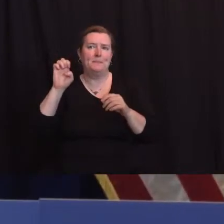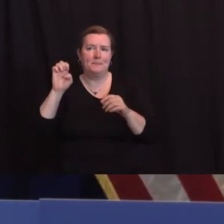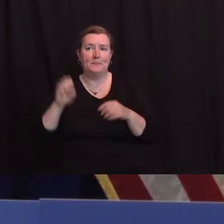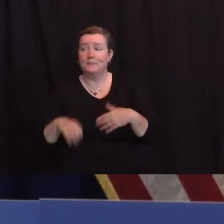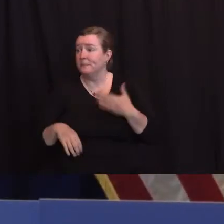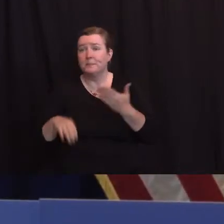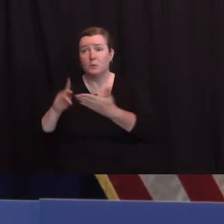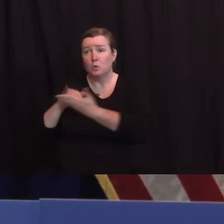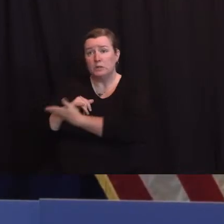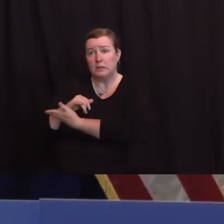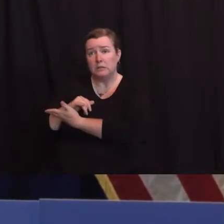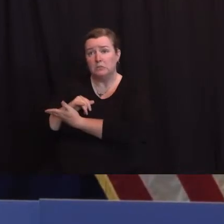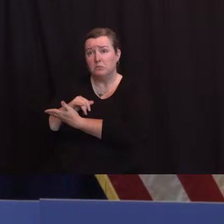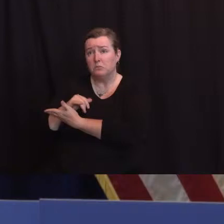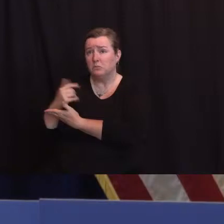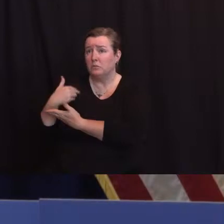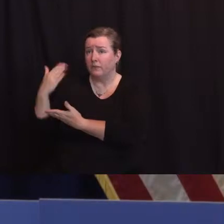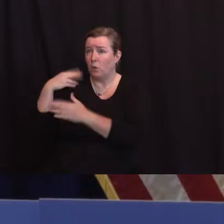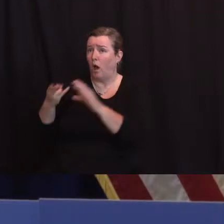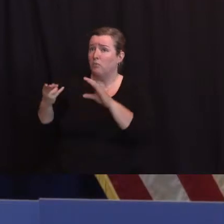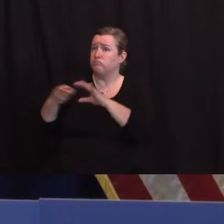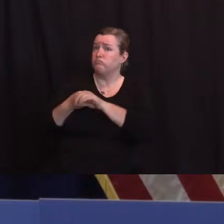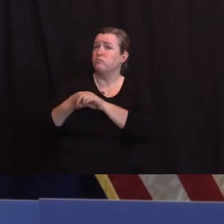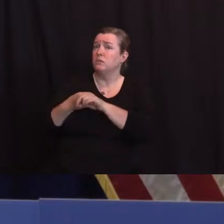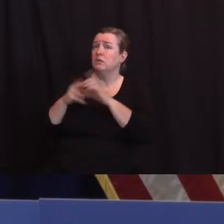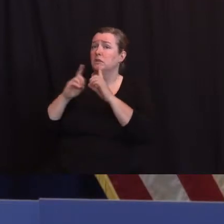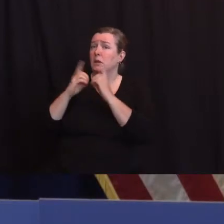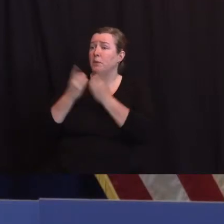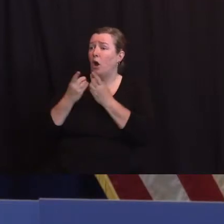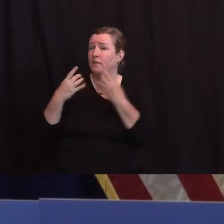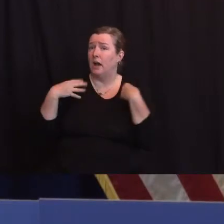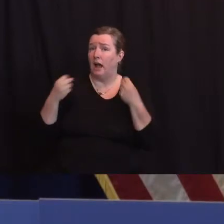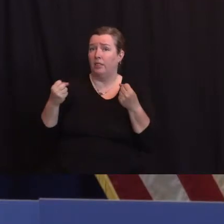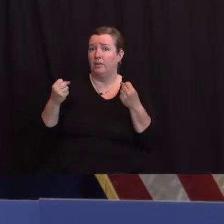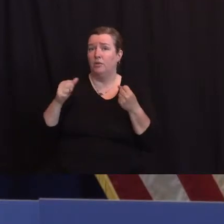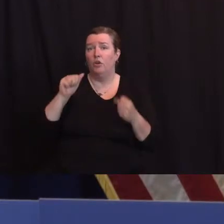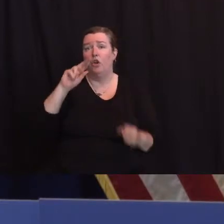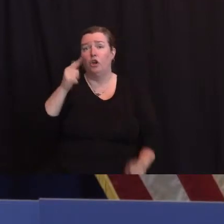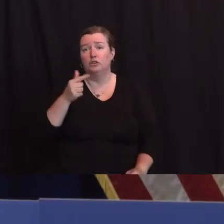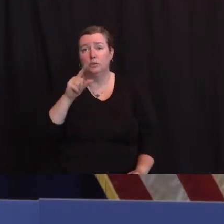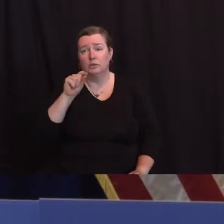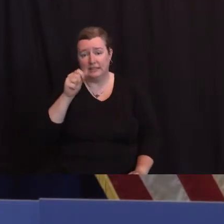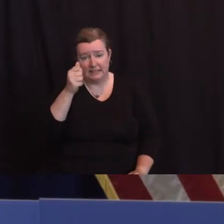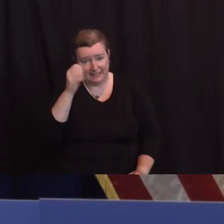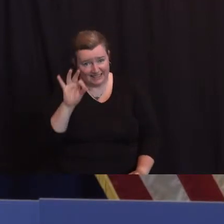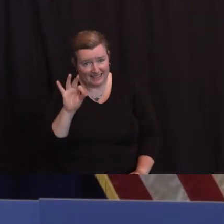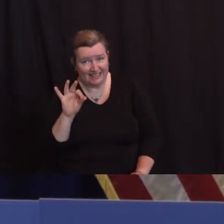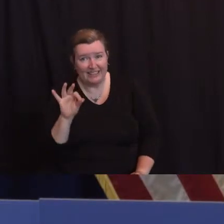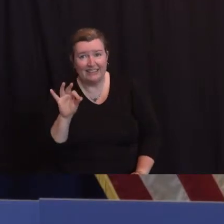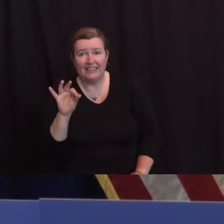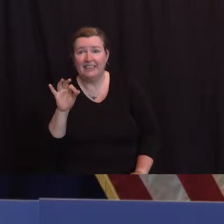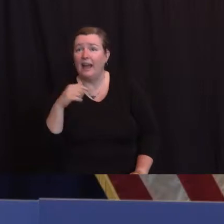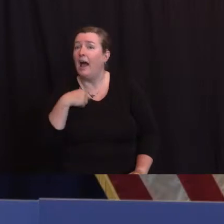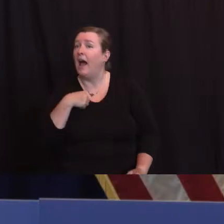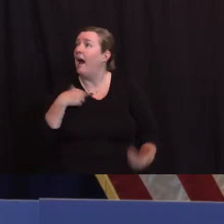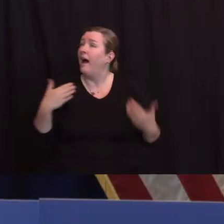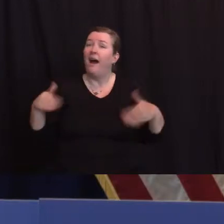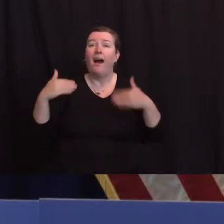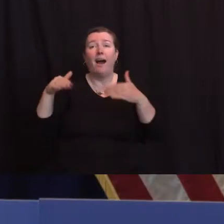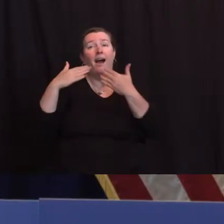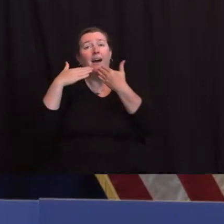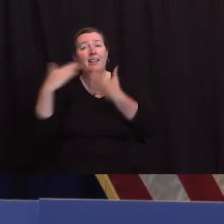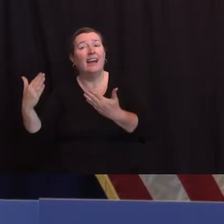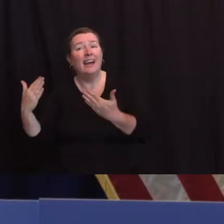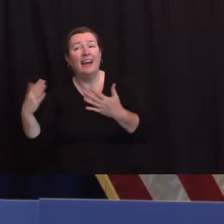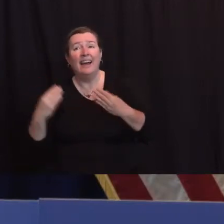in August, when the governor gave me the privilege of serving as Commissioner of Health, was that we would be facing